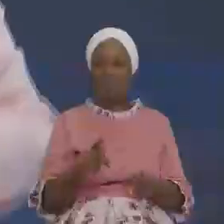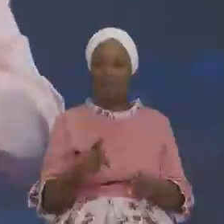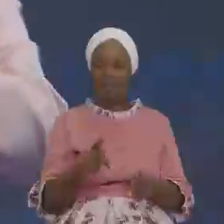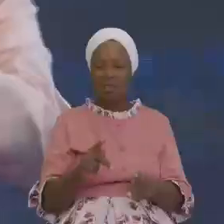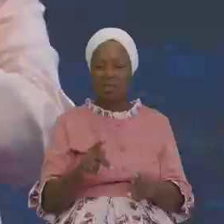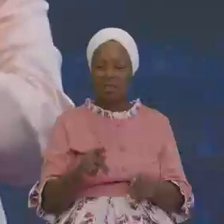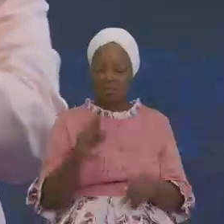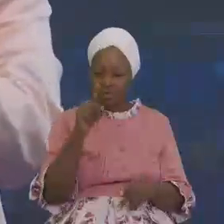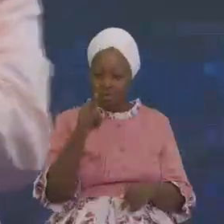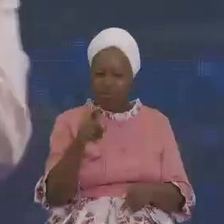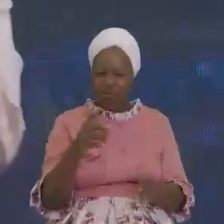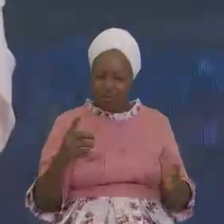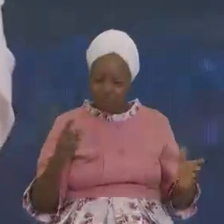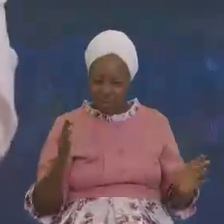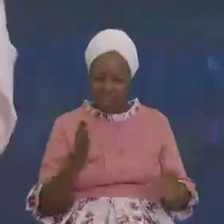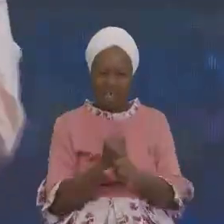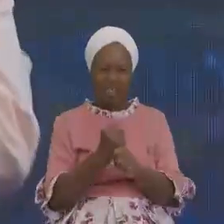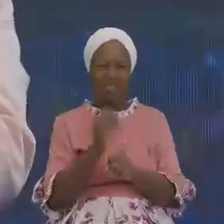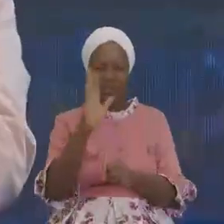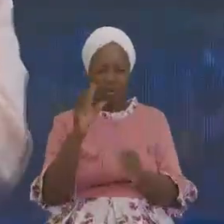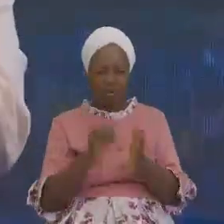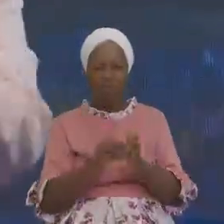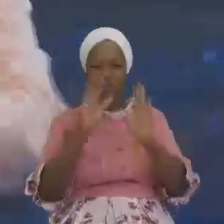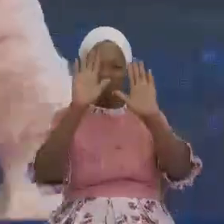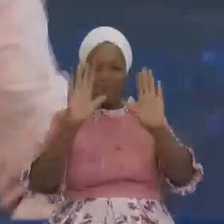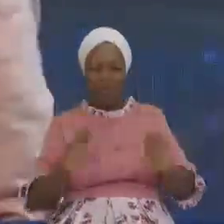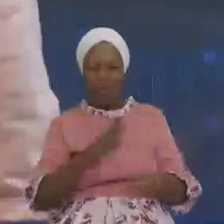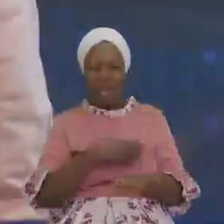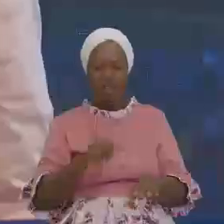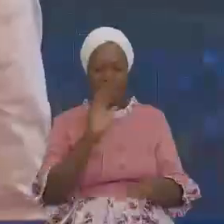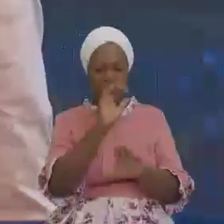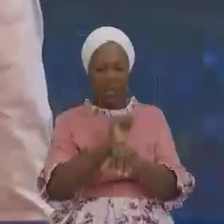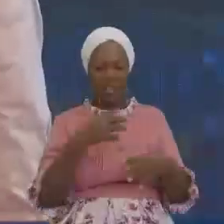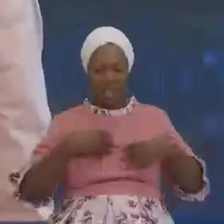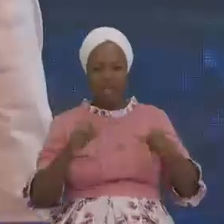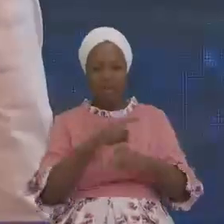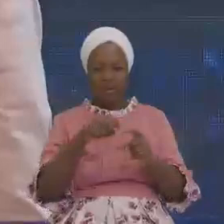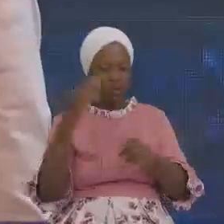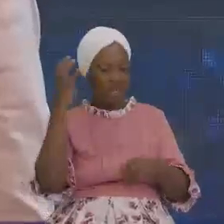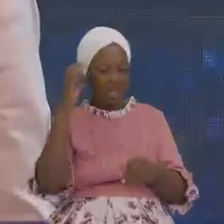You catch your miracle, your healing, when you hear that final amen.